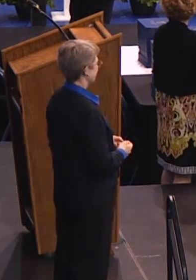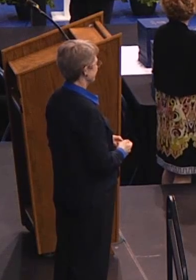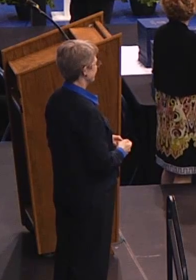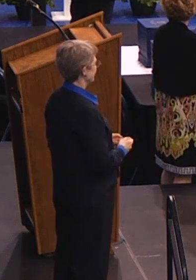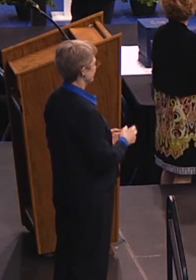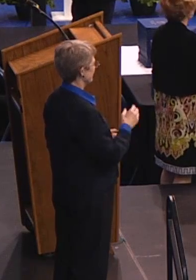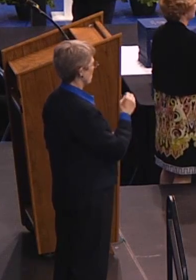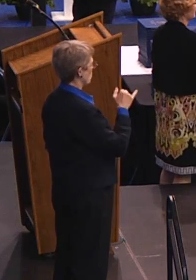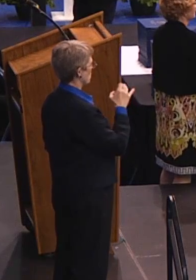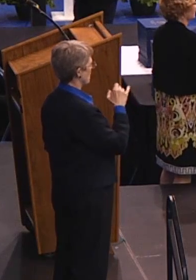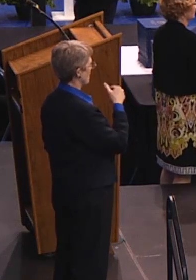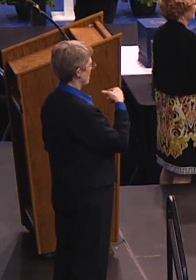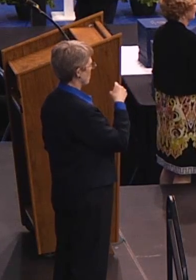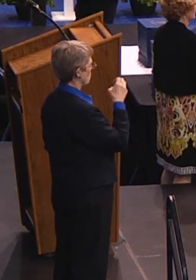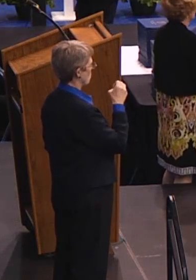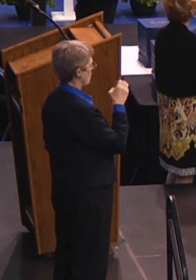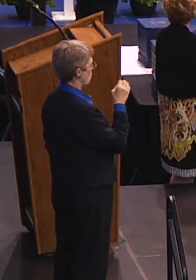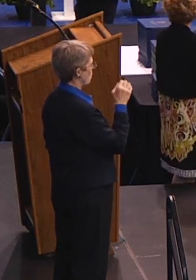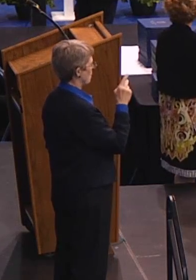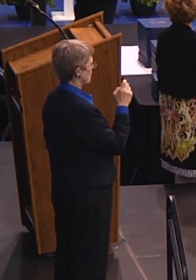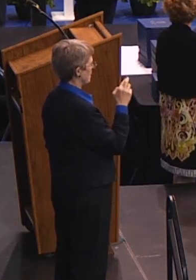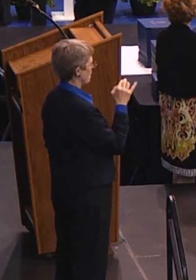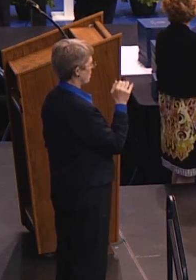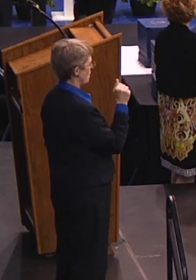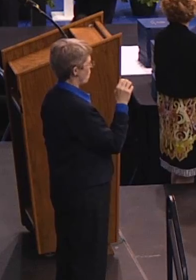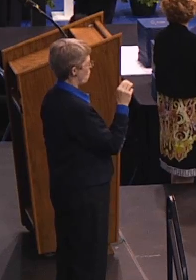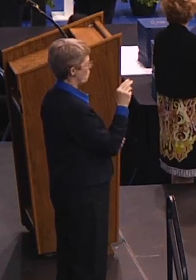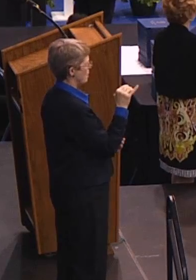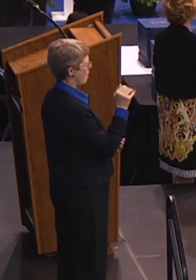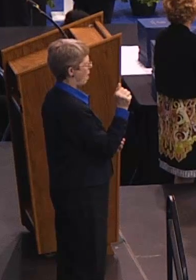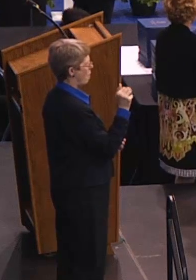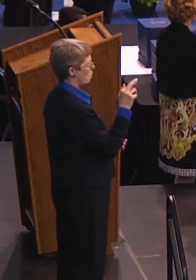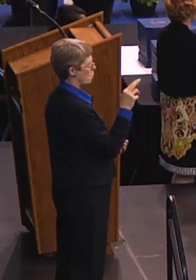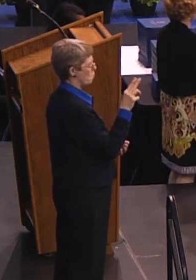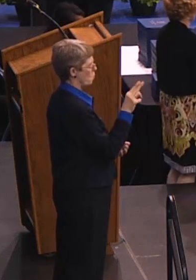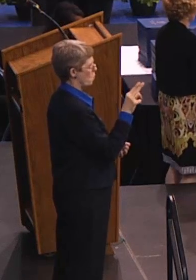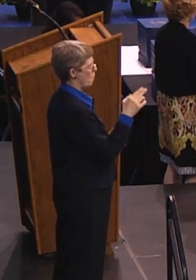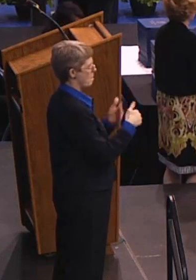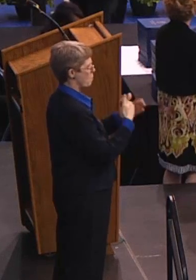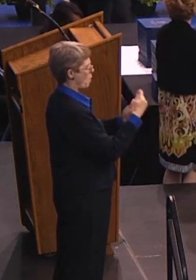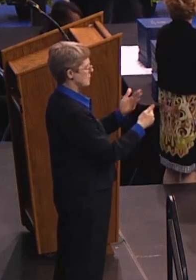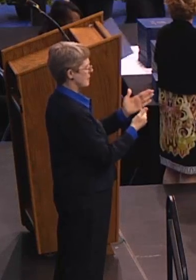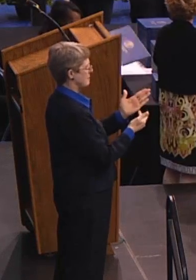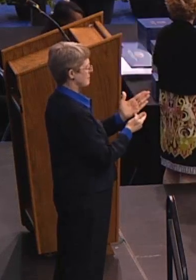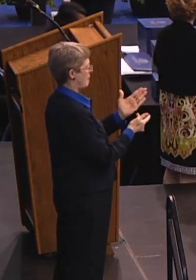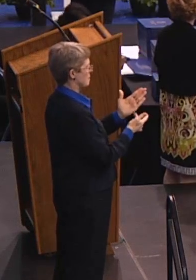Onyekwe Okerie Oniawi, Process Technology.